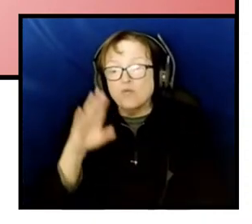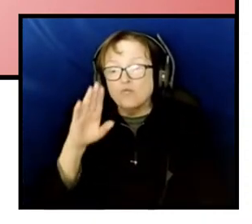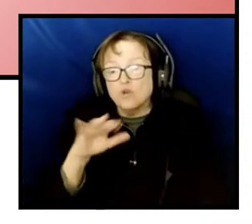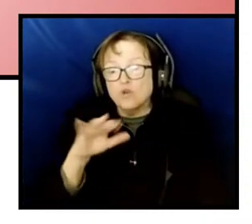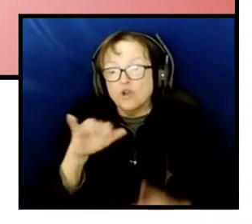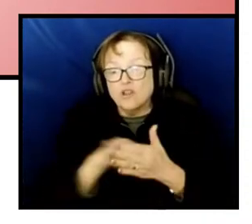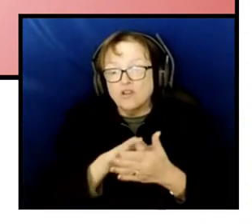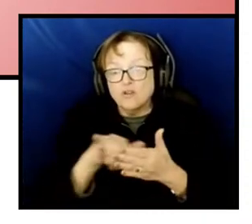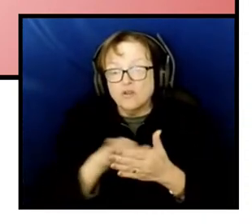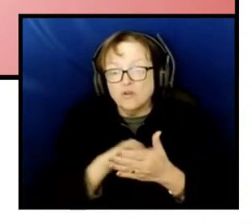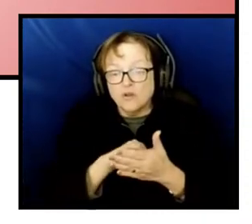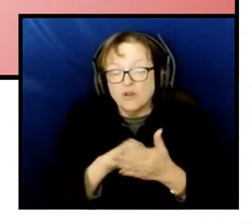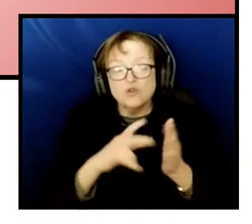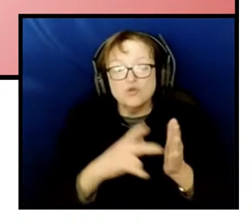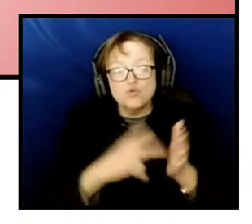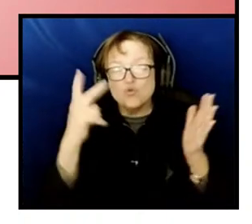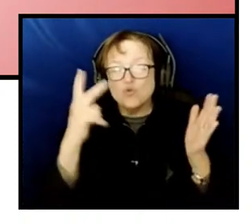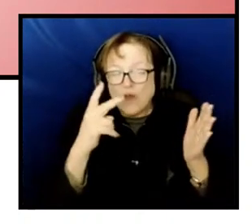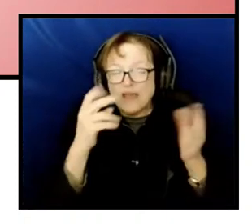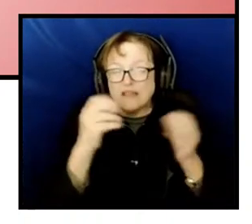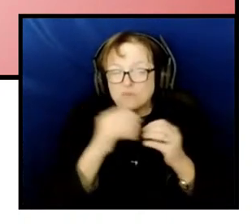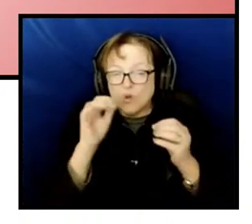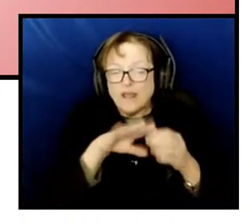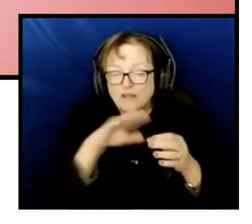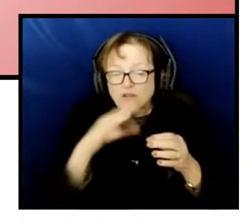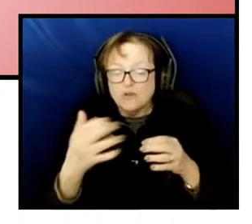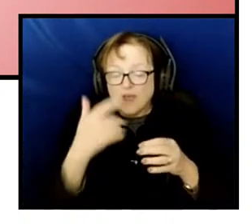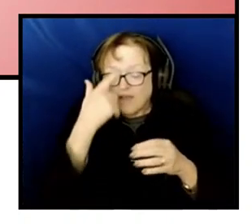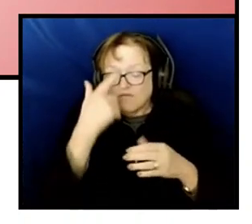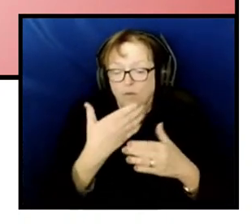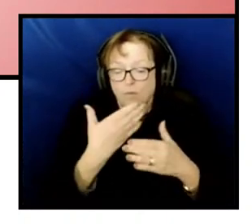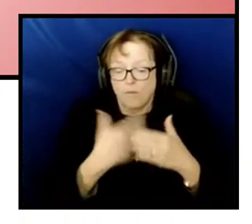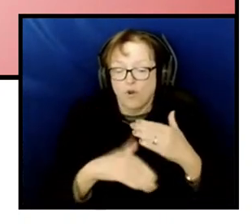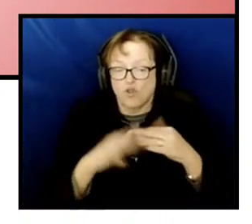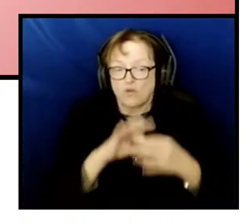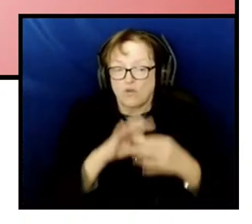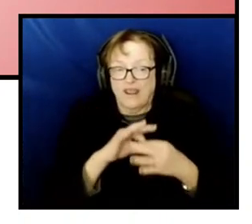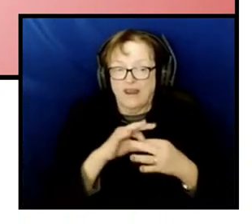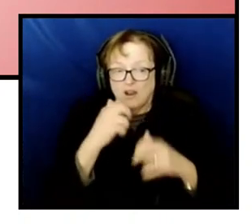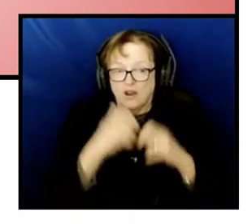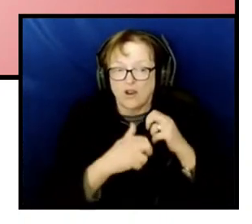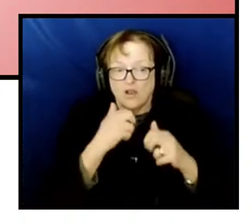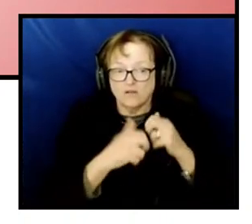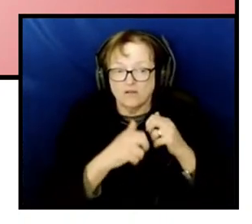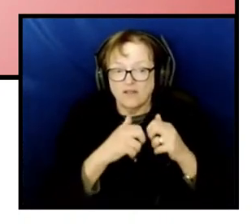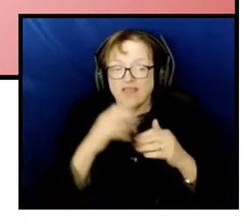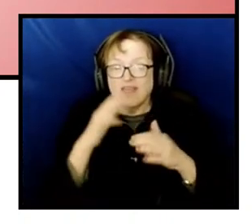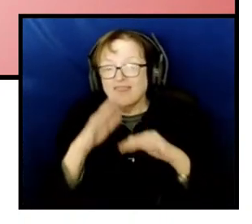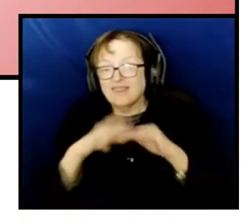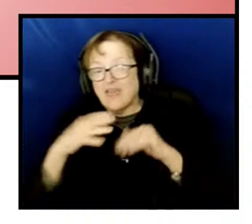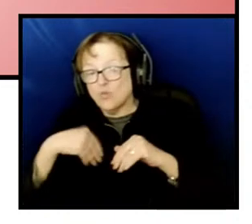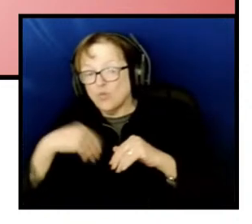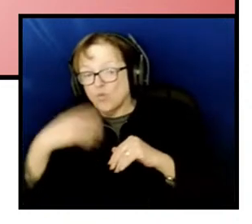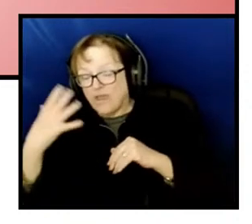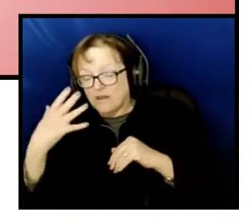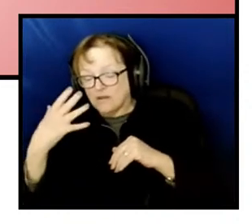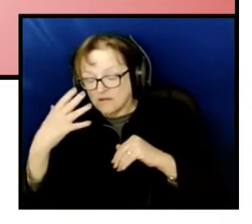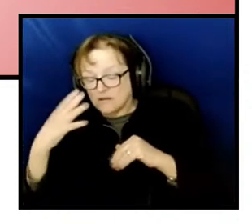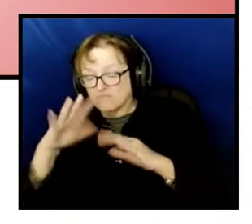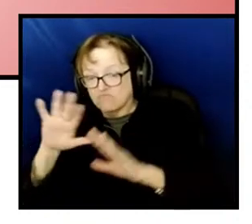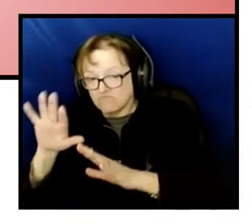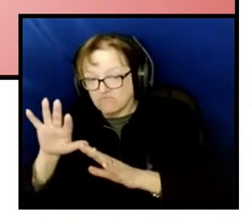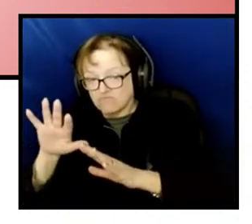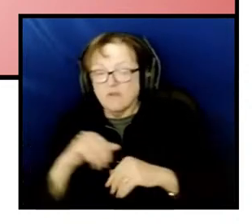12 times more likely to die due to birth-related complications as their white counterparts. And